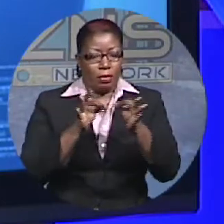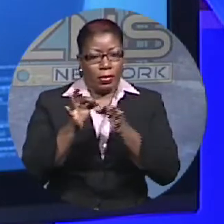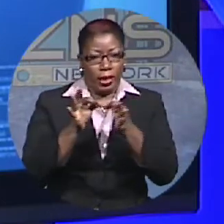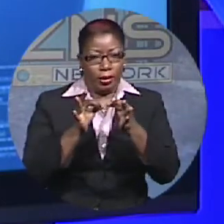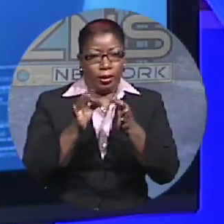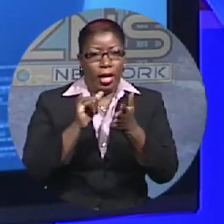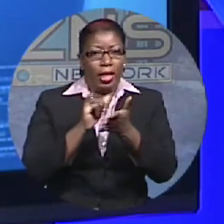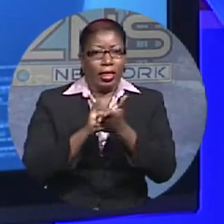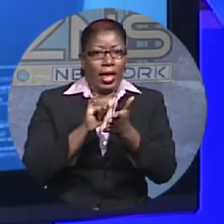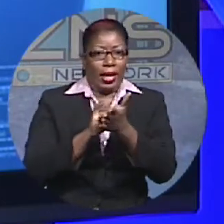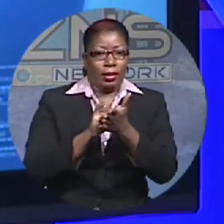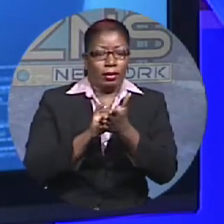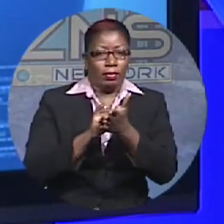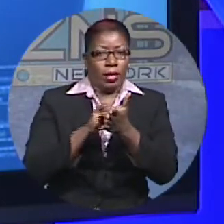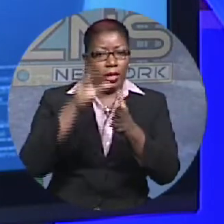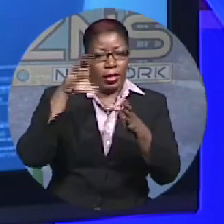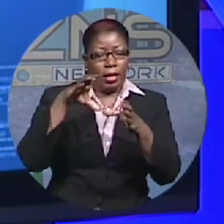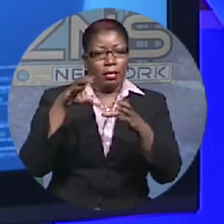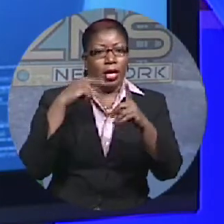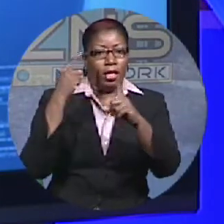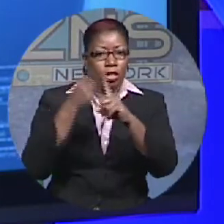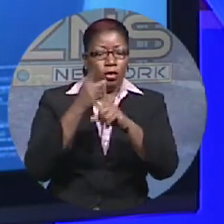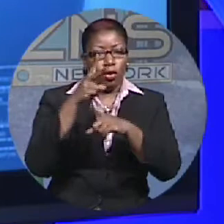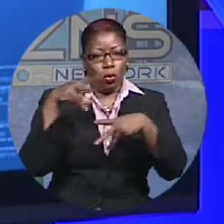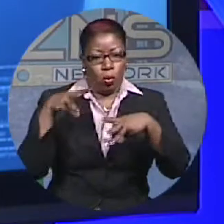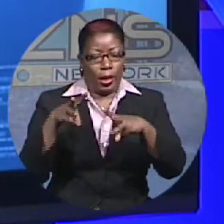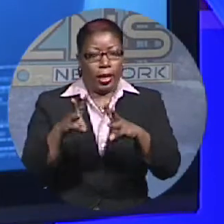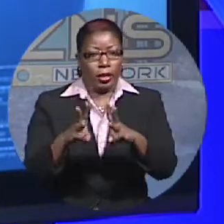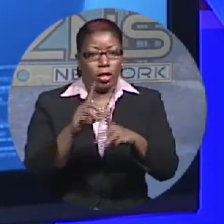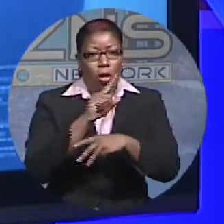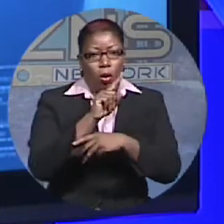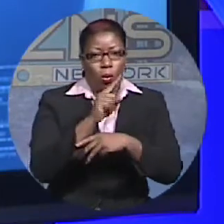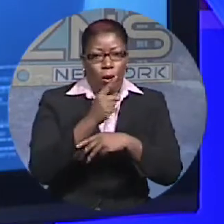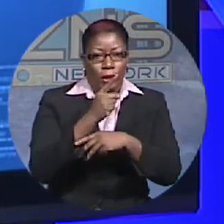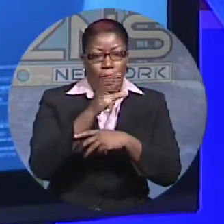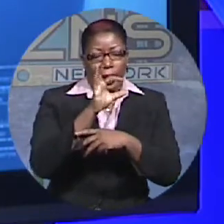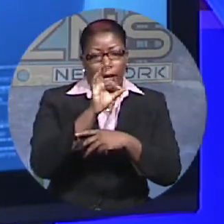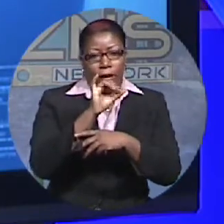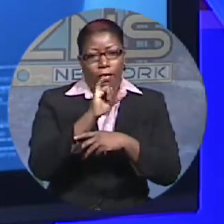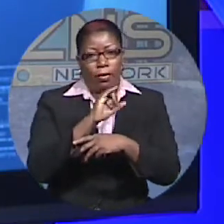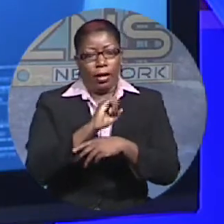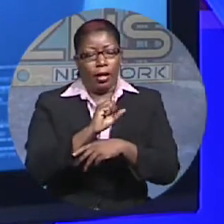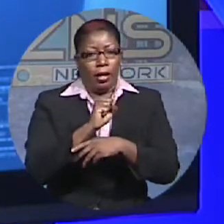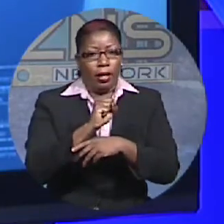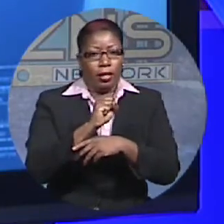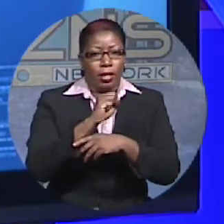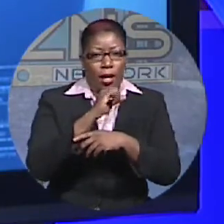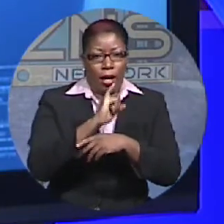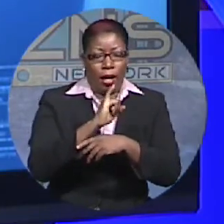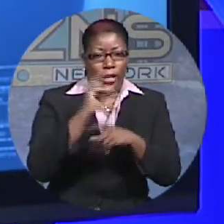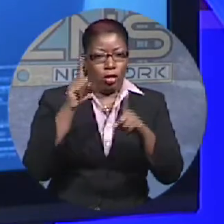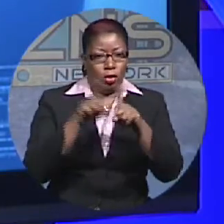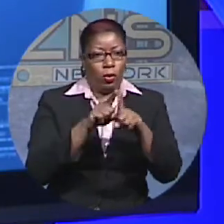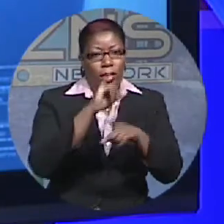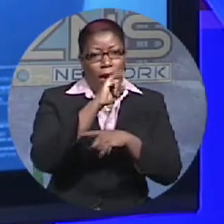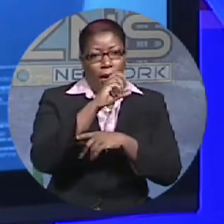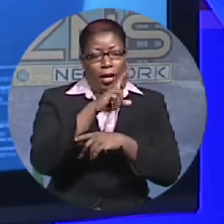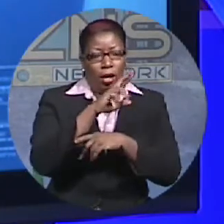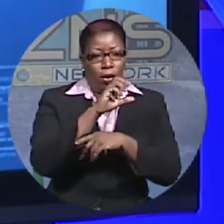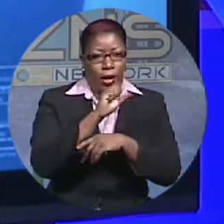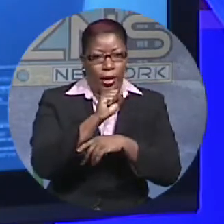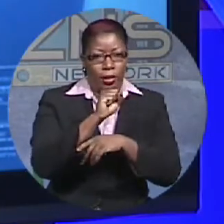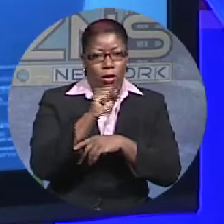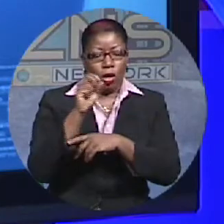compliance can be achieved in two ways. In Model 1, FFIs entered into direct agreement with the IRS, or Model